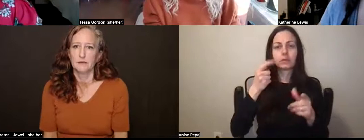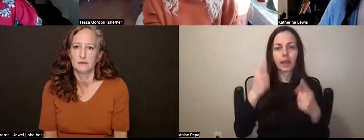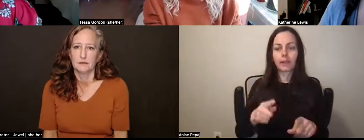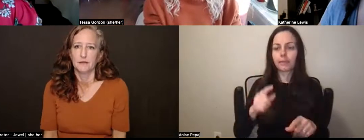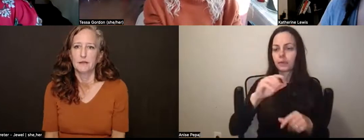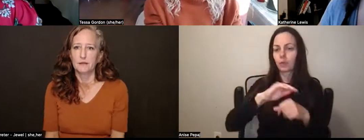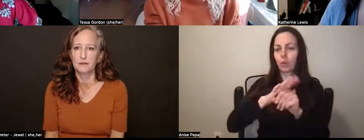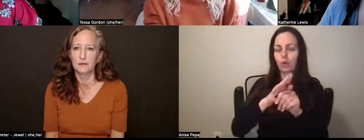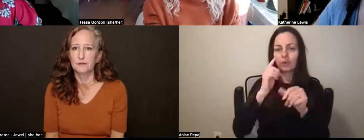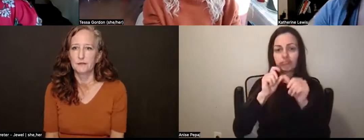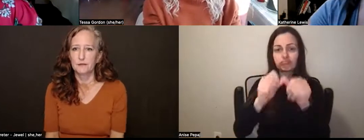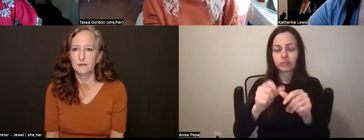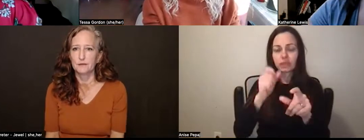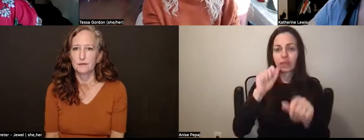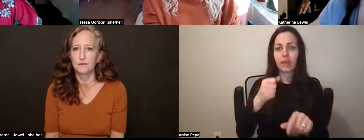psychosis and